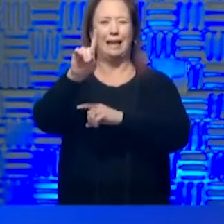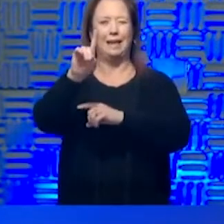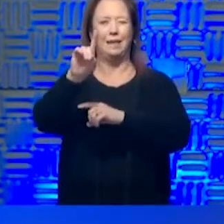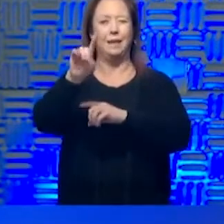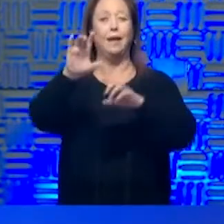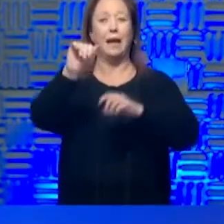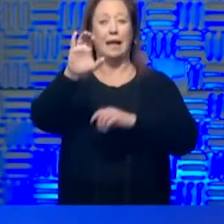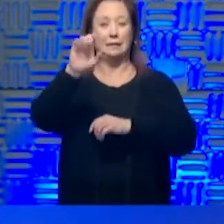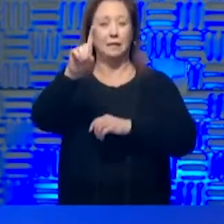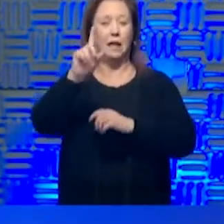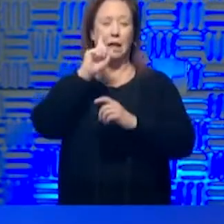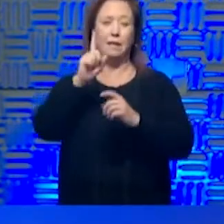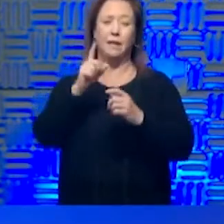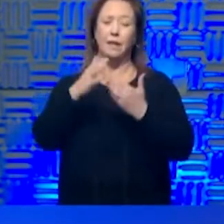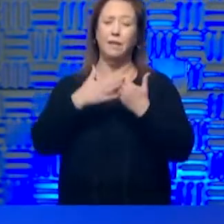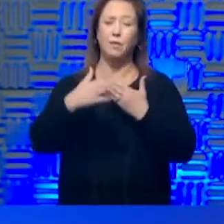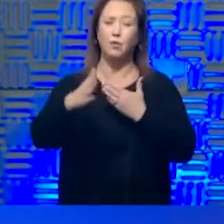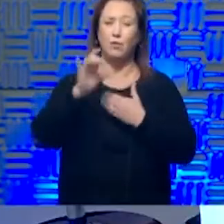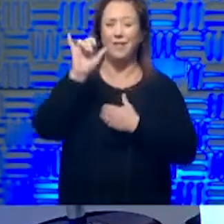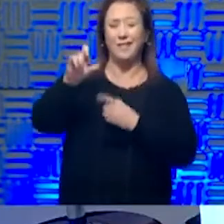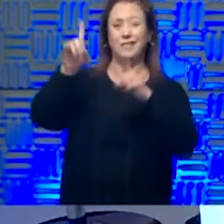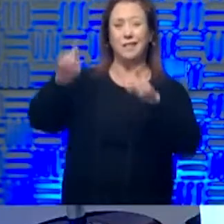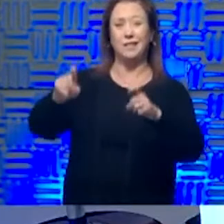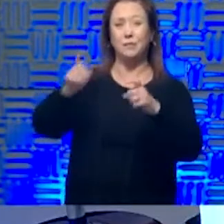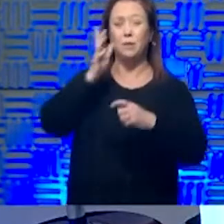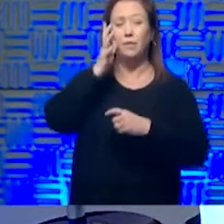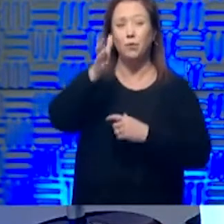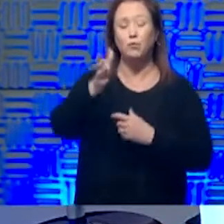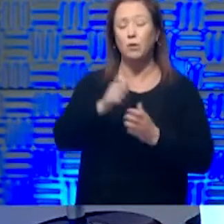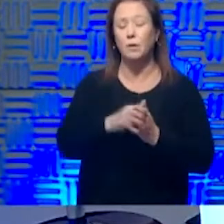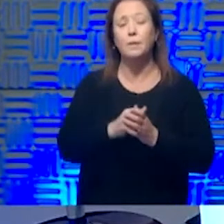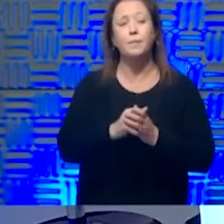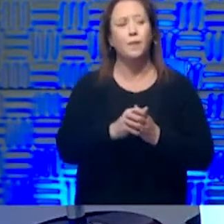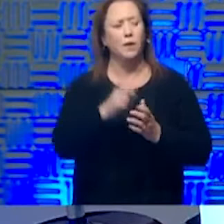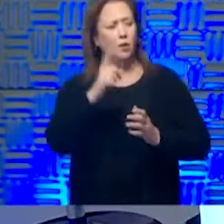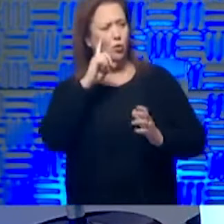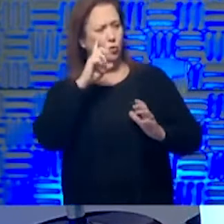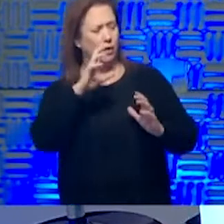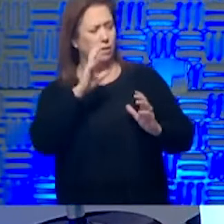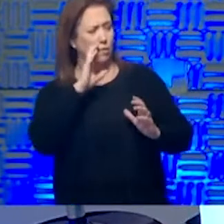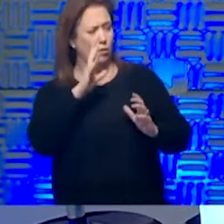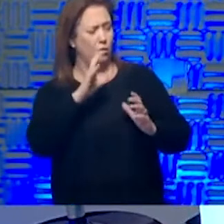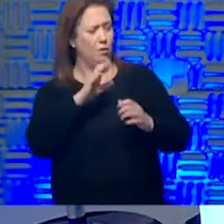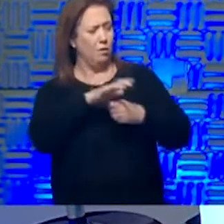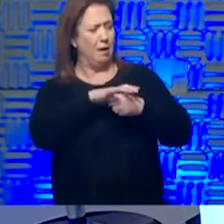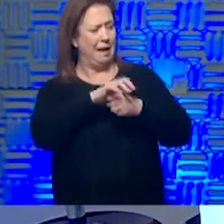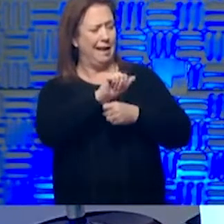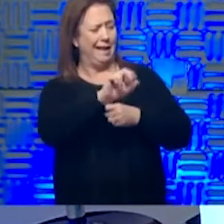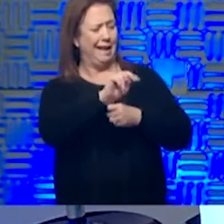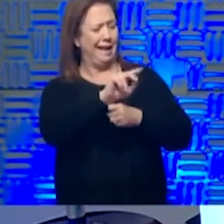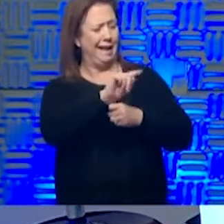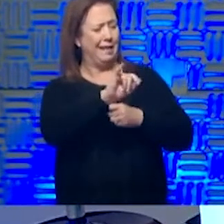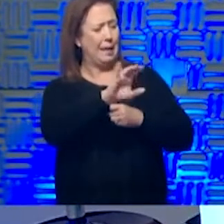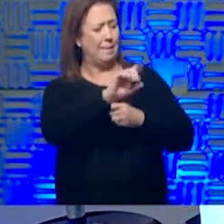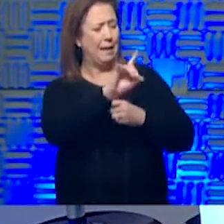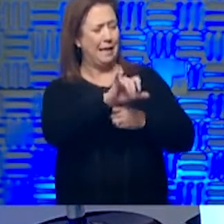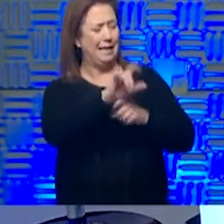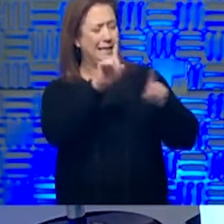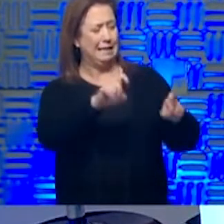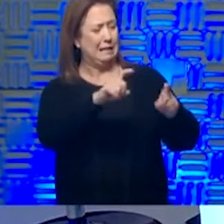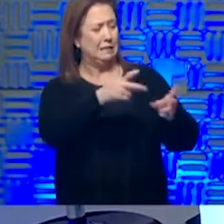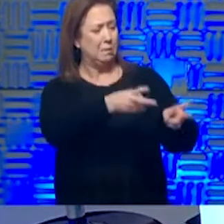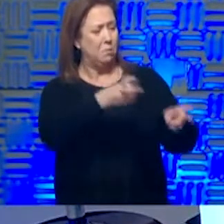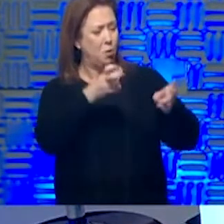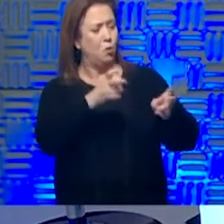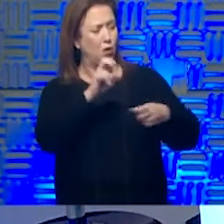provide very good information in the future. And Dana, do you think that there will be a role for pooled antibodies from patients who have recovered? Because that's really what the antibody test can